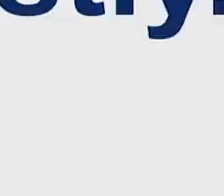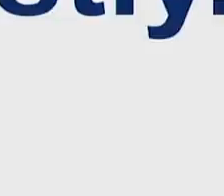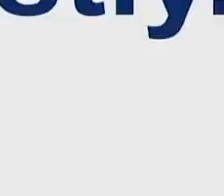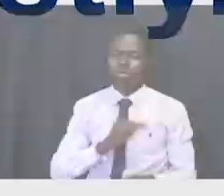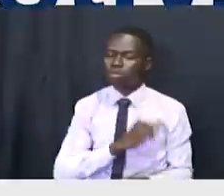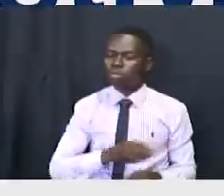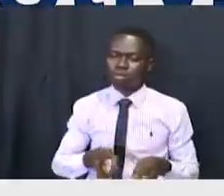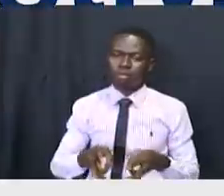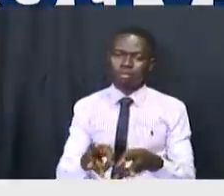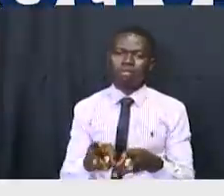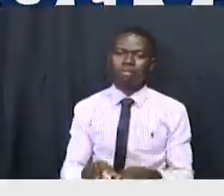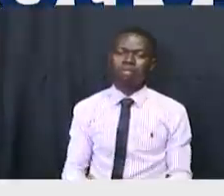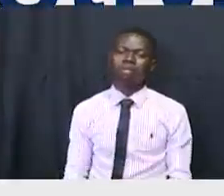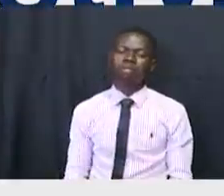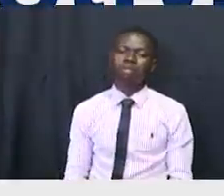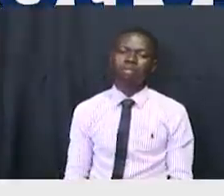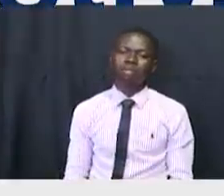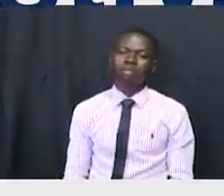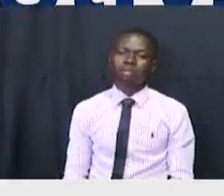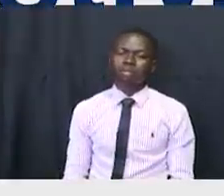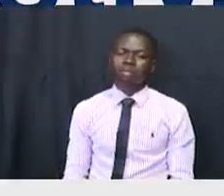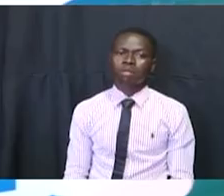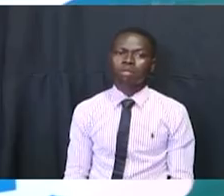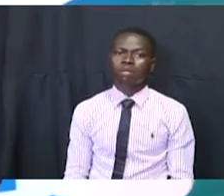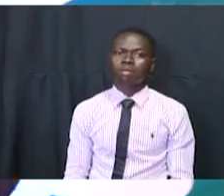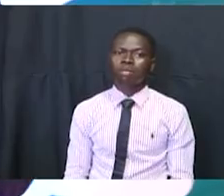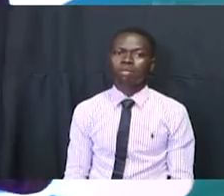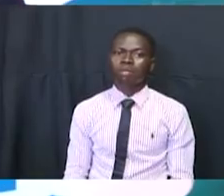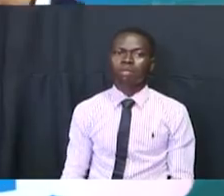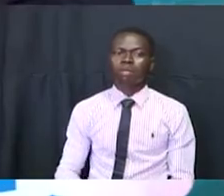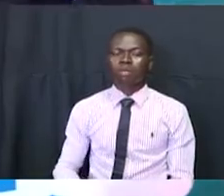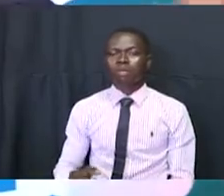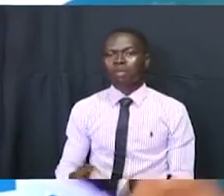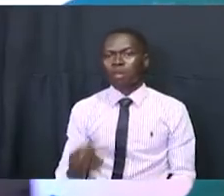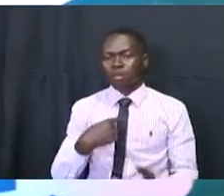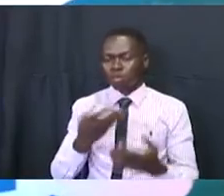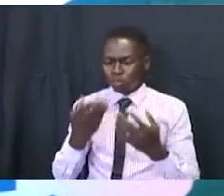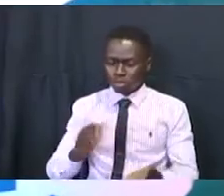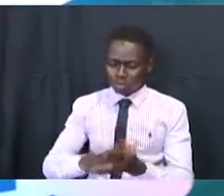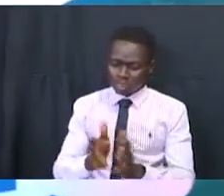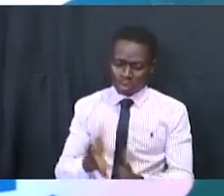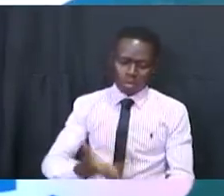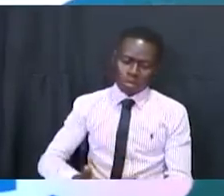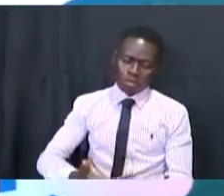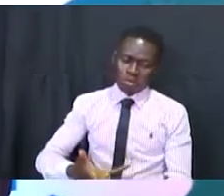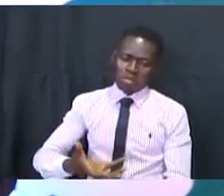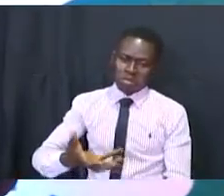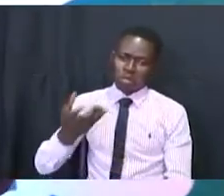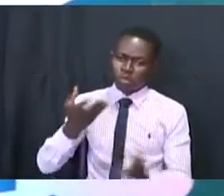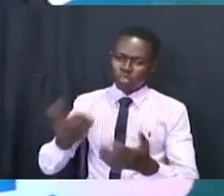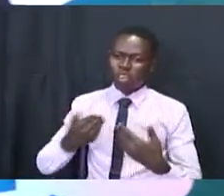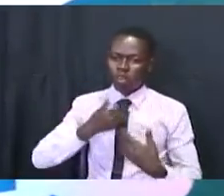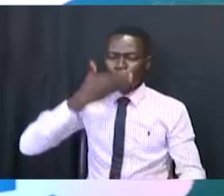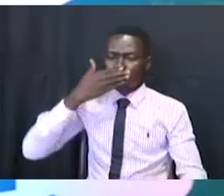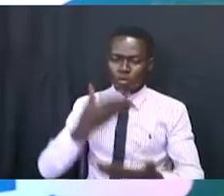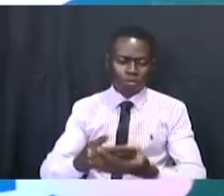You see, our quest for this prosperity gospel, and I want to be rich, I want to have a white collar job, I